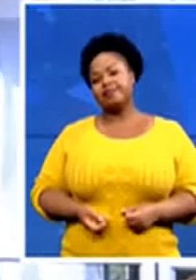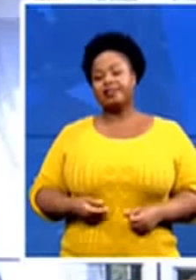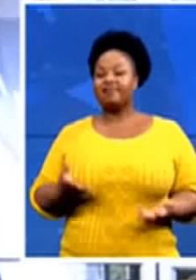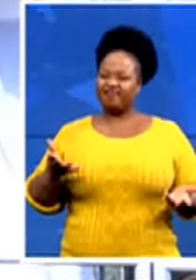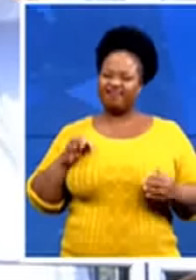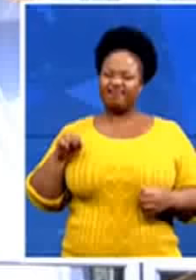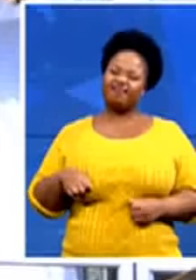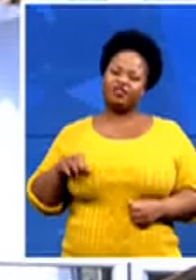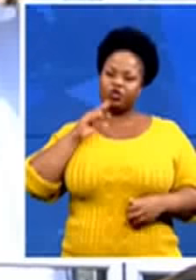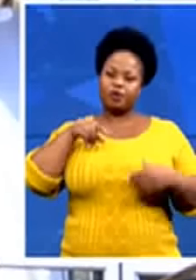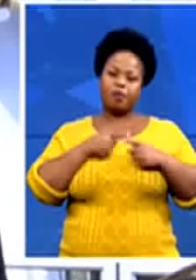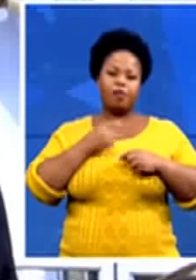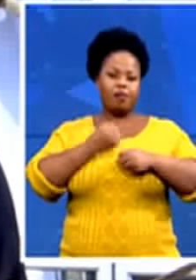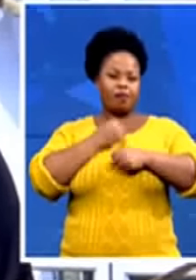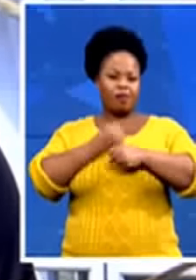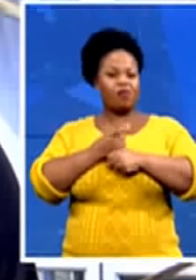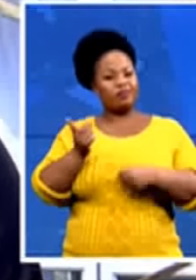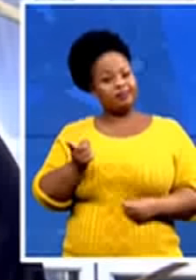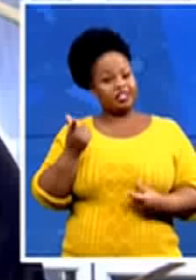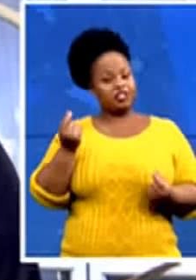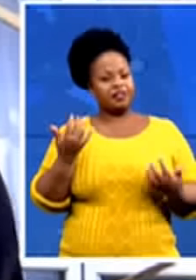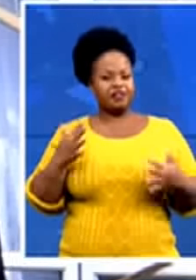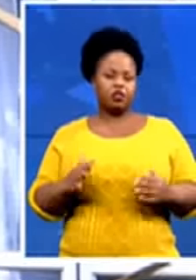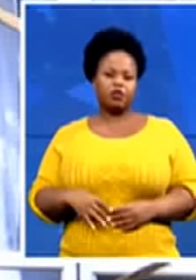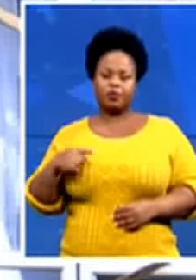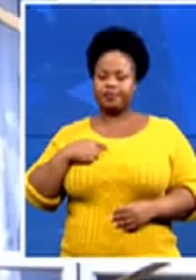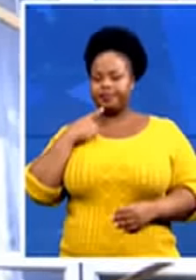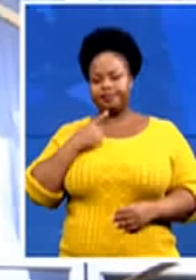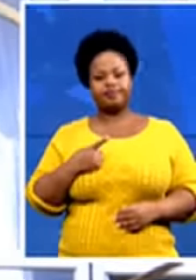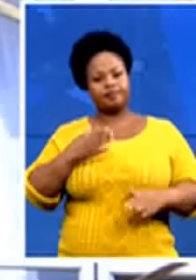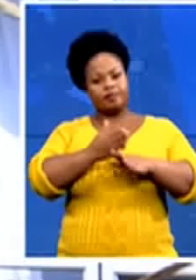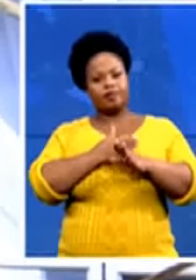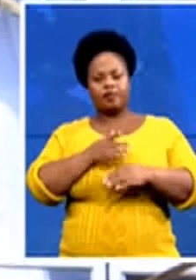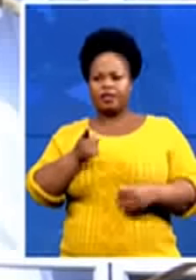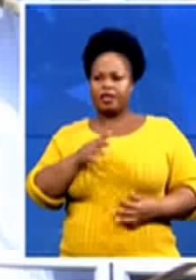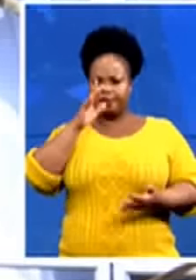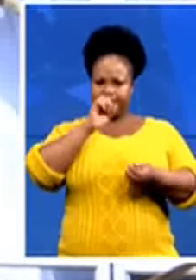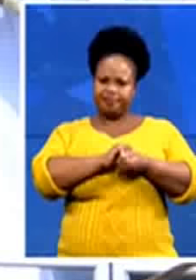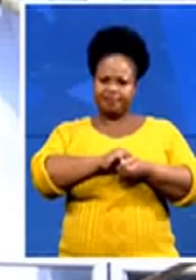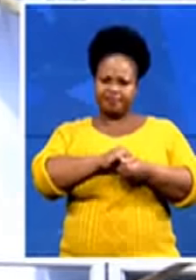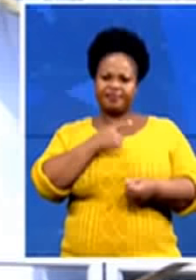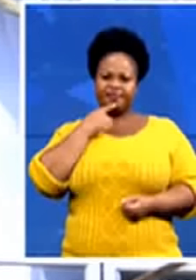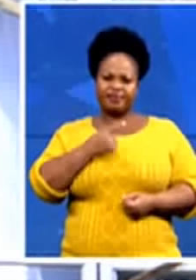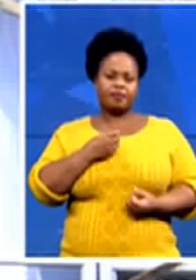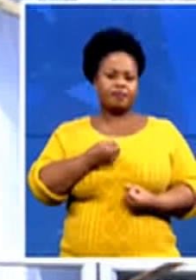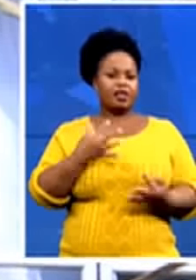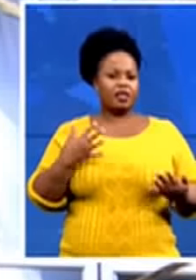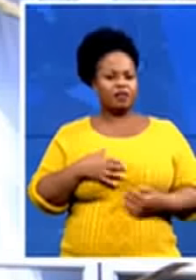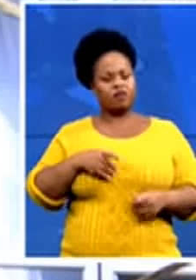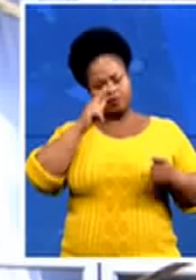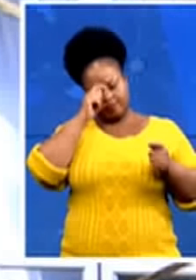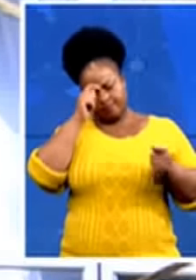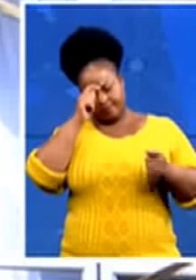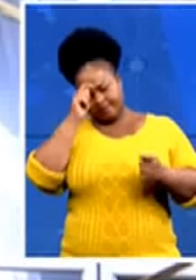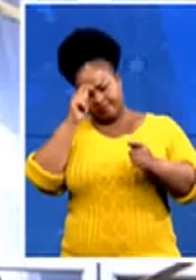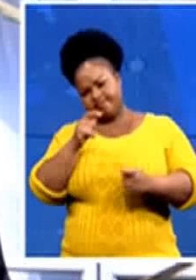that she did he's saying towards the end and I think this sums it up plain for many of the tributes that have come through that she wasn't a